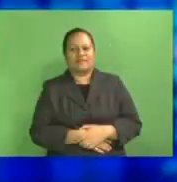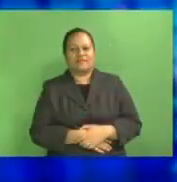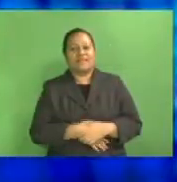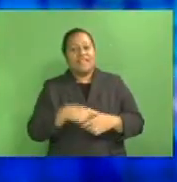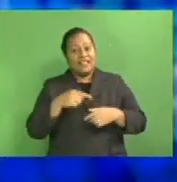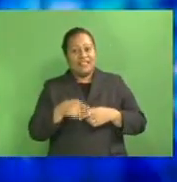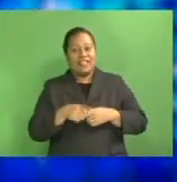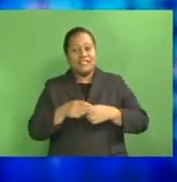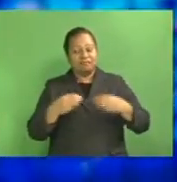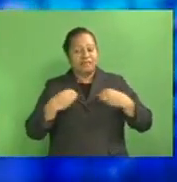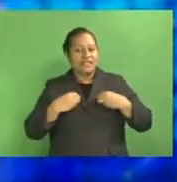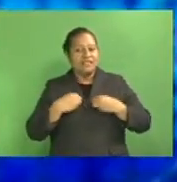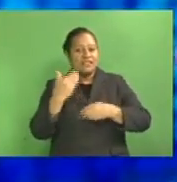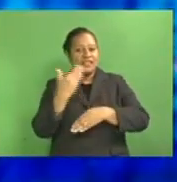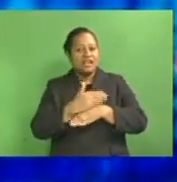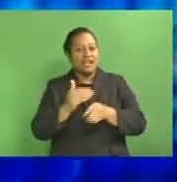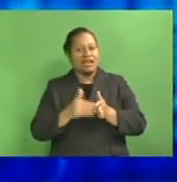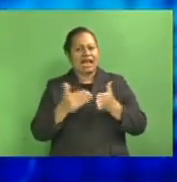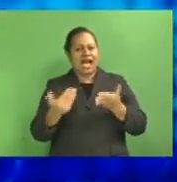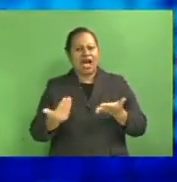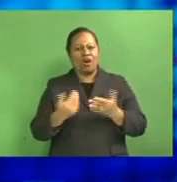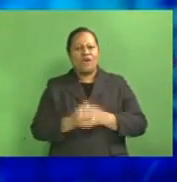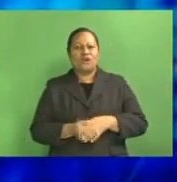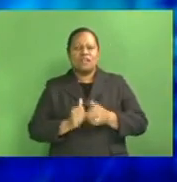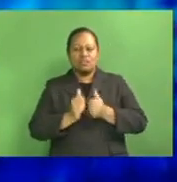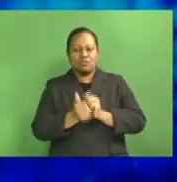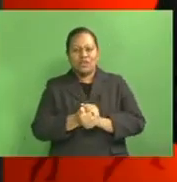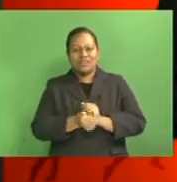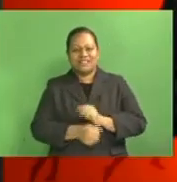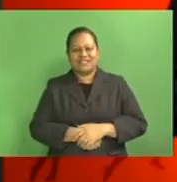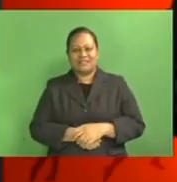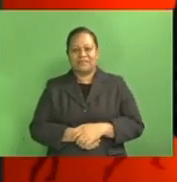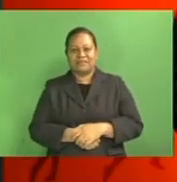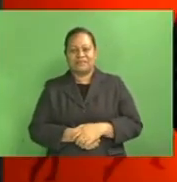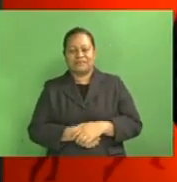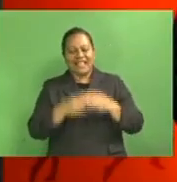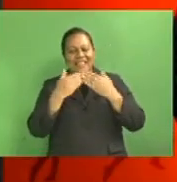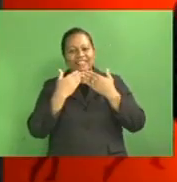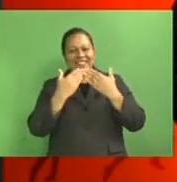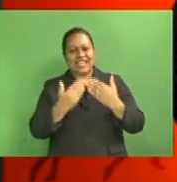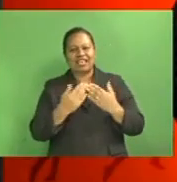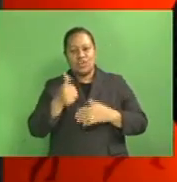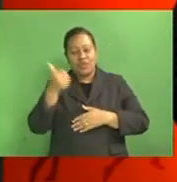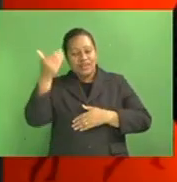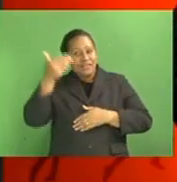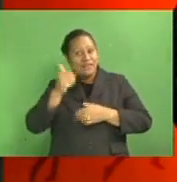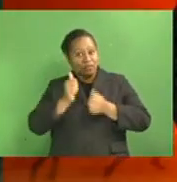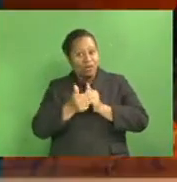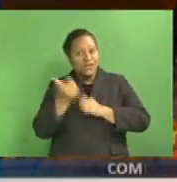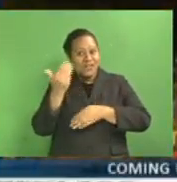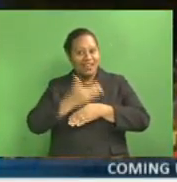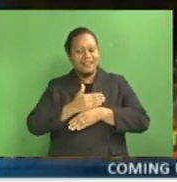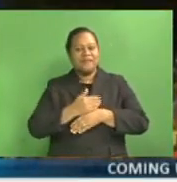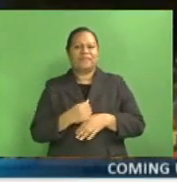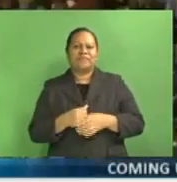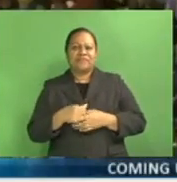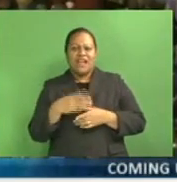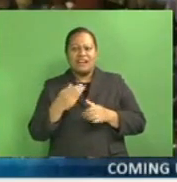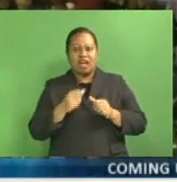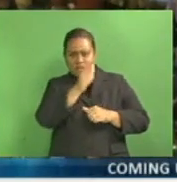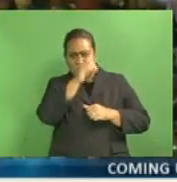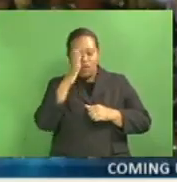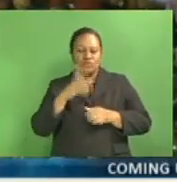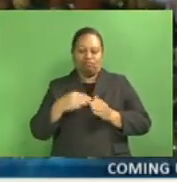That's it from Business Tonight. We now join Jamie with the latest in sports. Thanks, Whitney, and good evening. In Sports Tonight, fans reminded